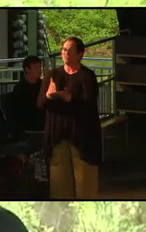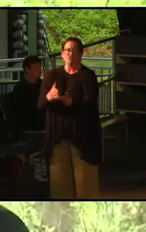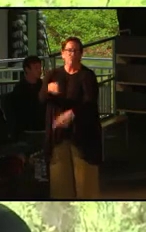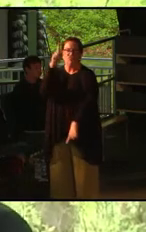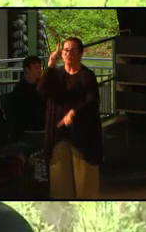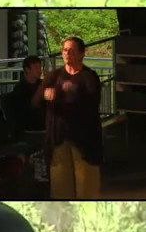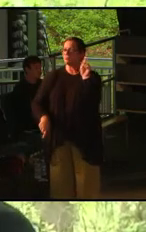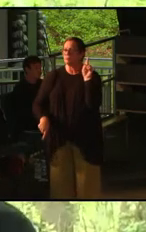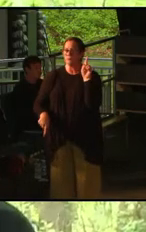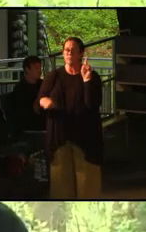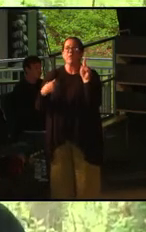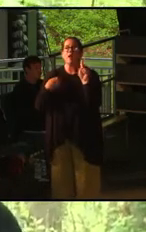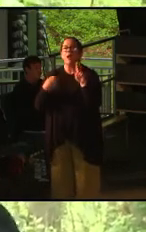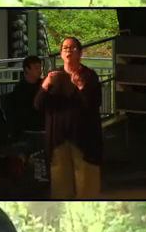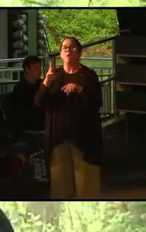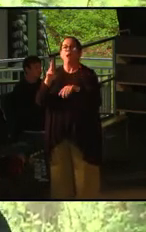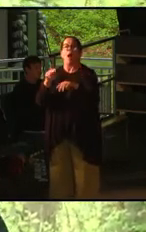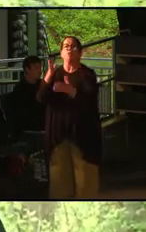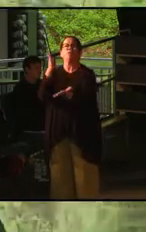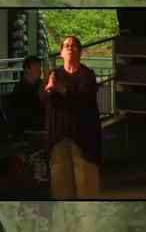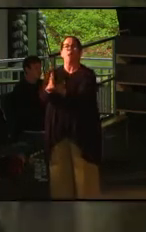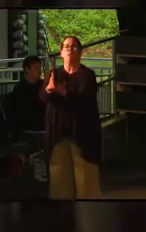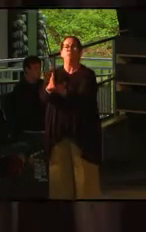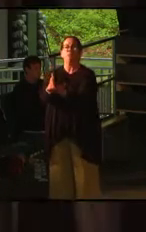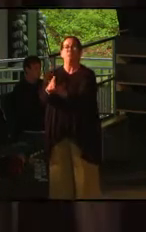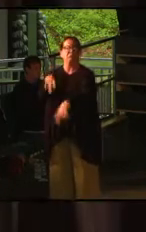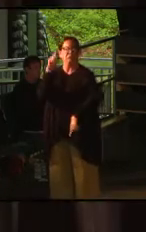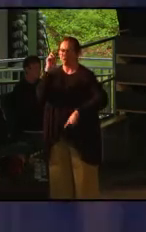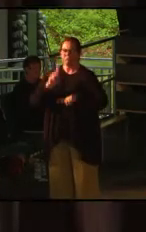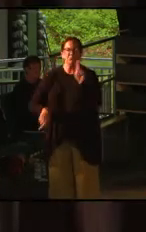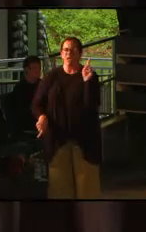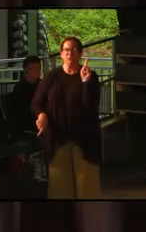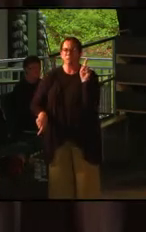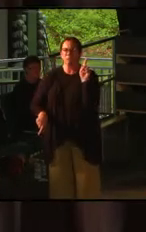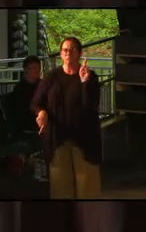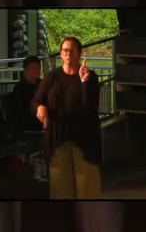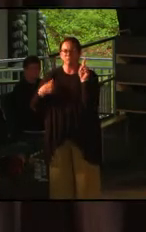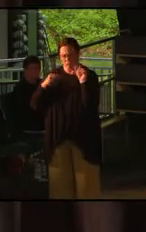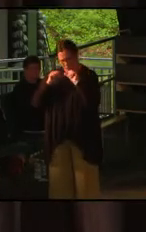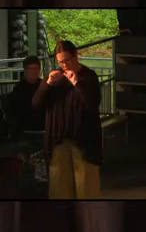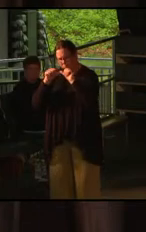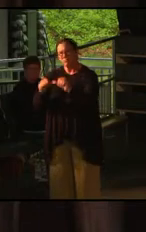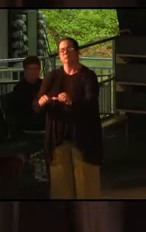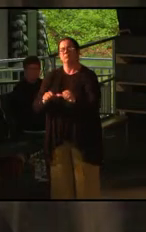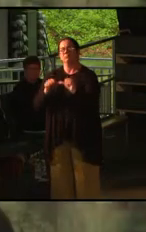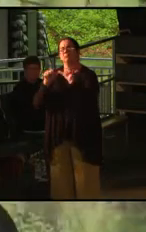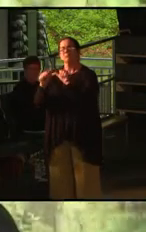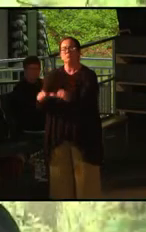unstoppable today.